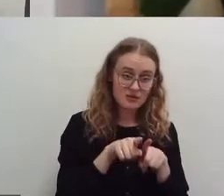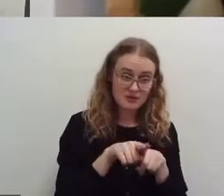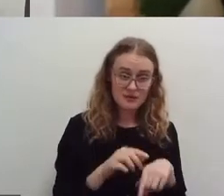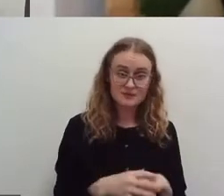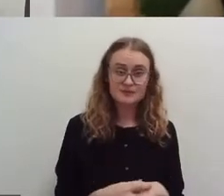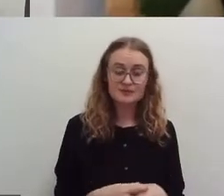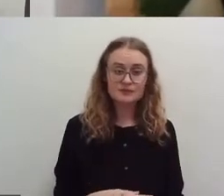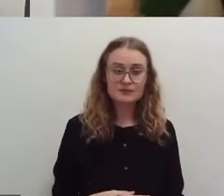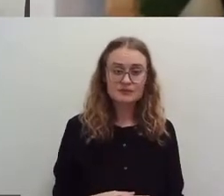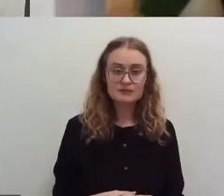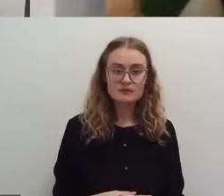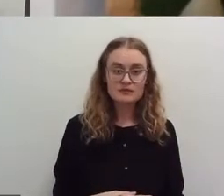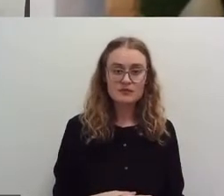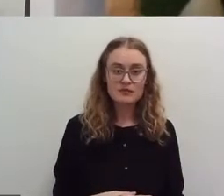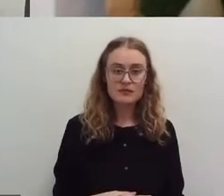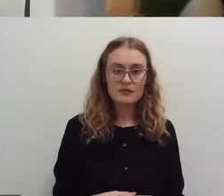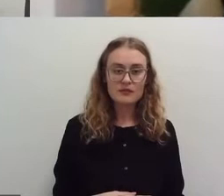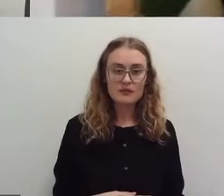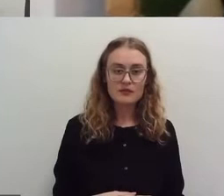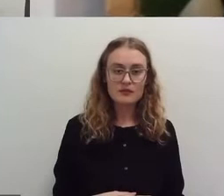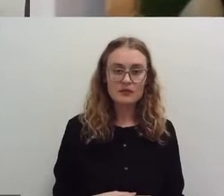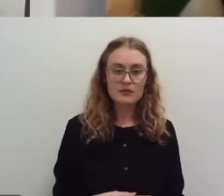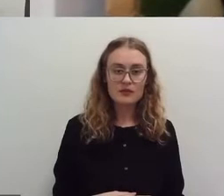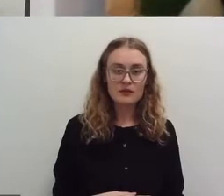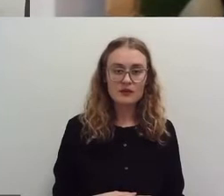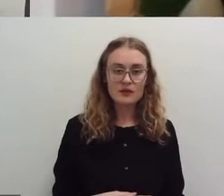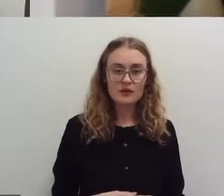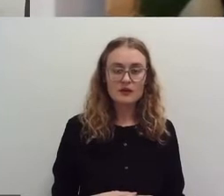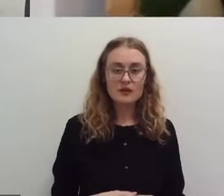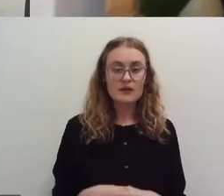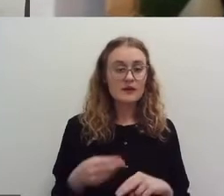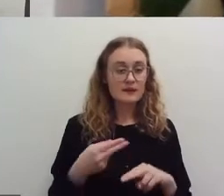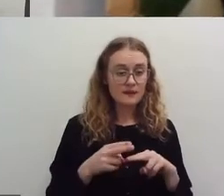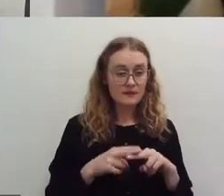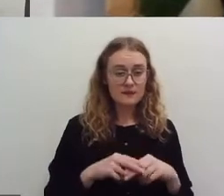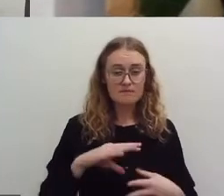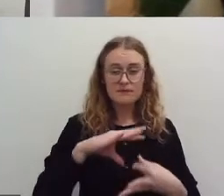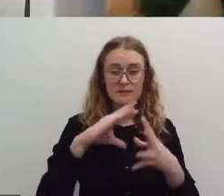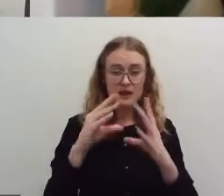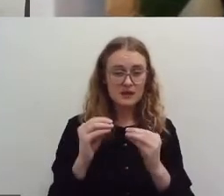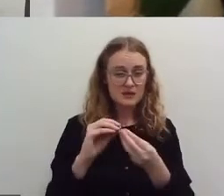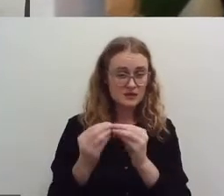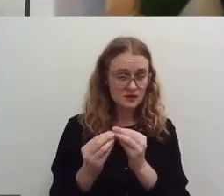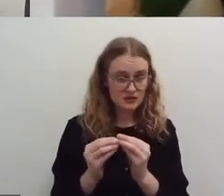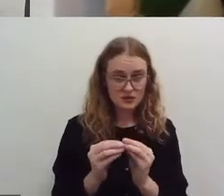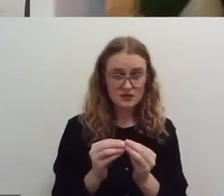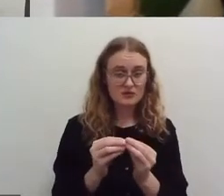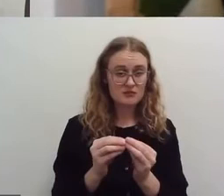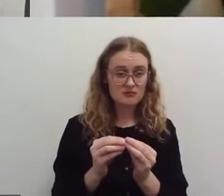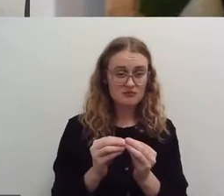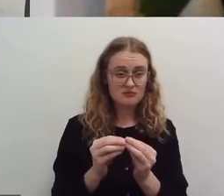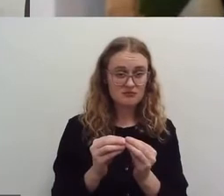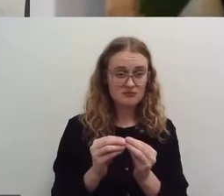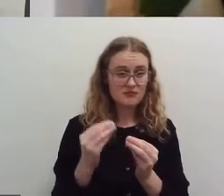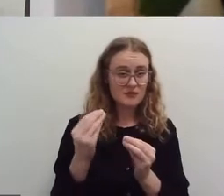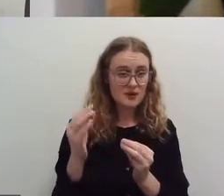needed. But I think the question of compromise, yes, I do not believe that we will make a decision from one day to another that will change